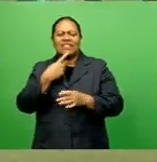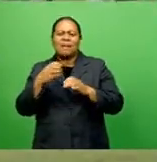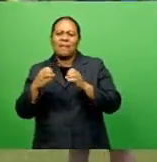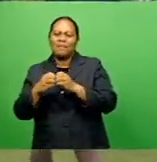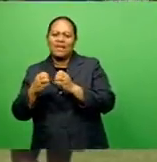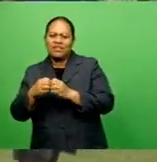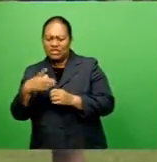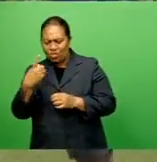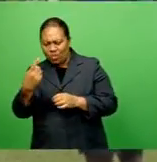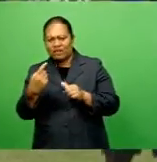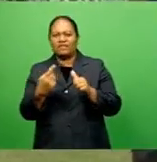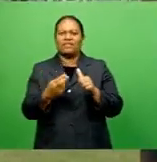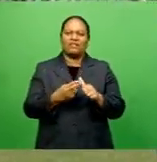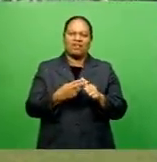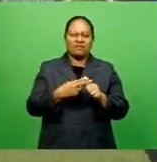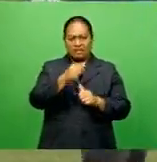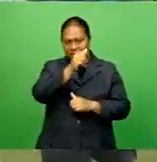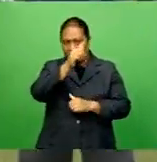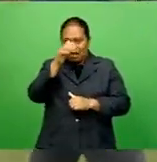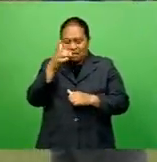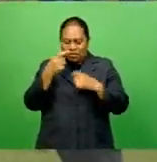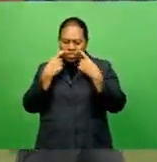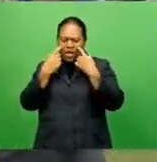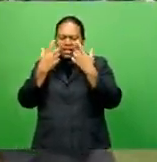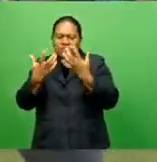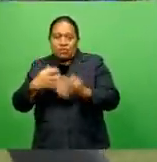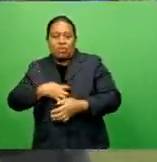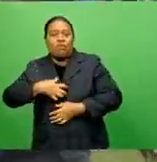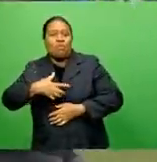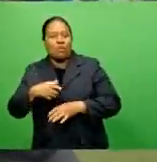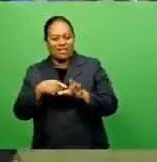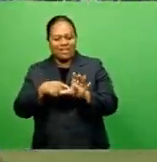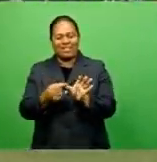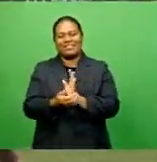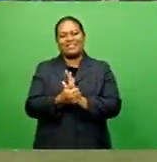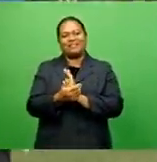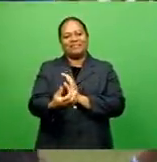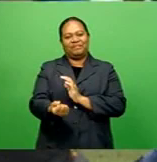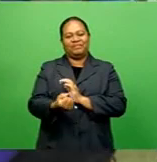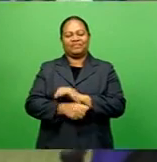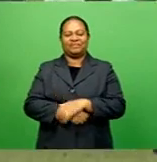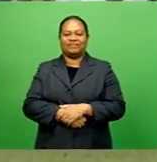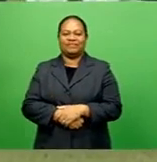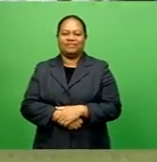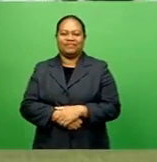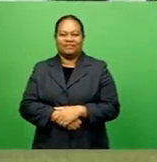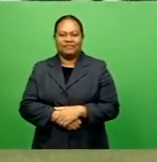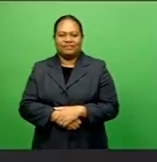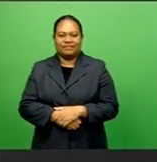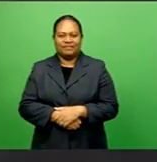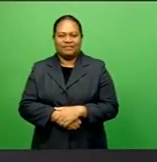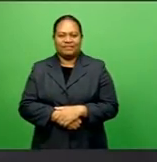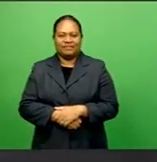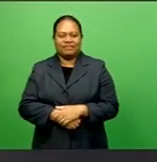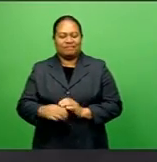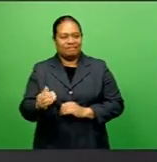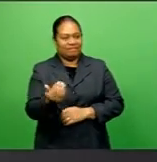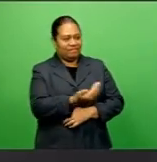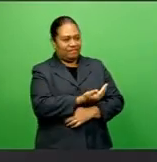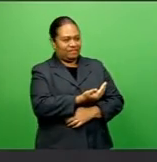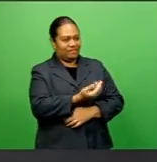one of the favorites, will be aiming to expose more young talents in the rugby scene. We just want to give